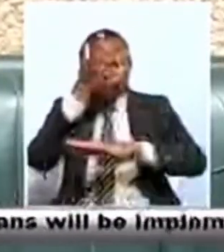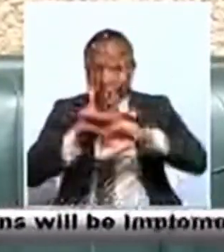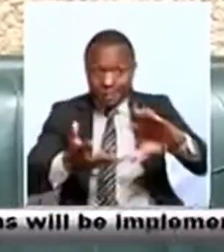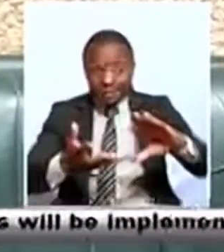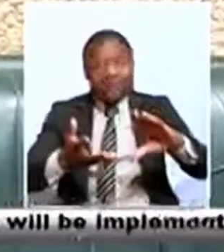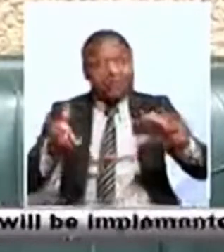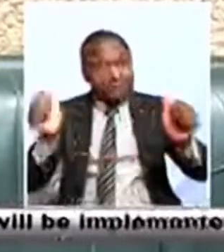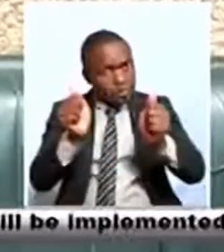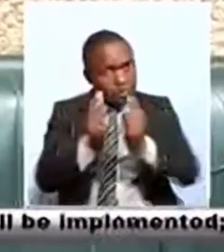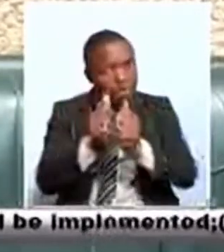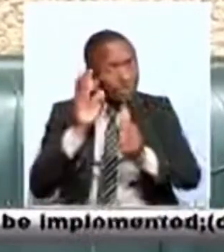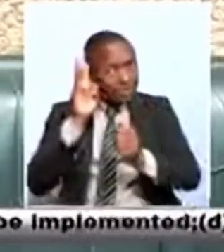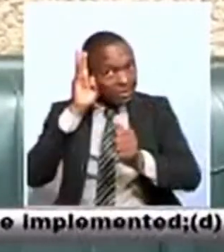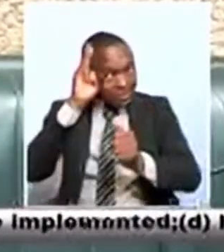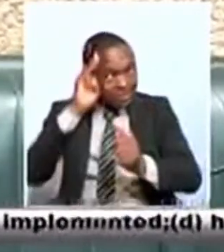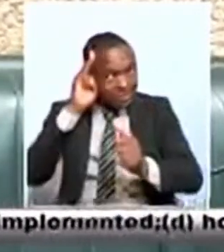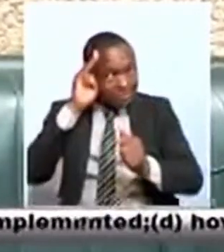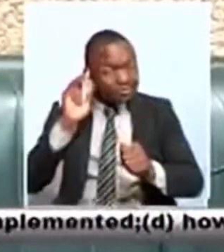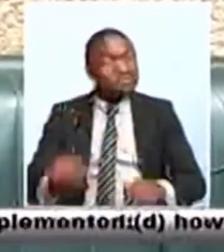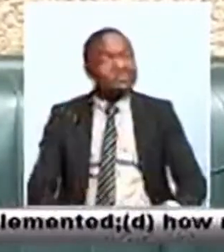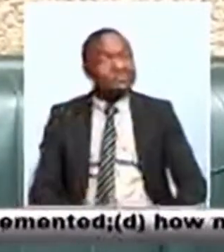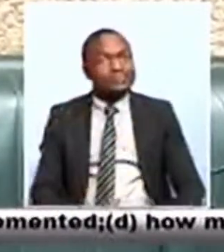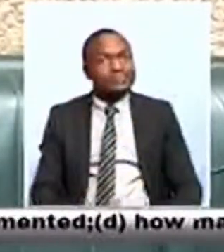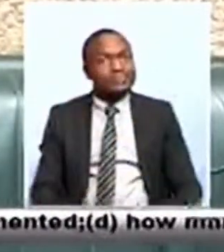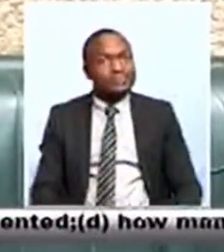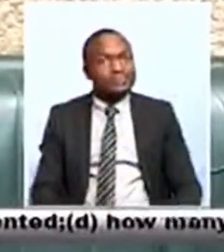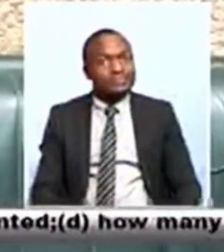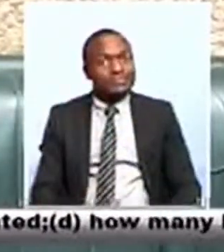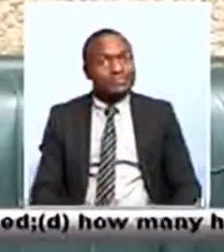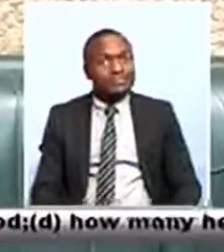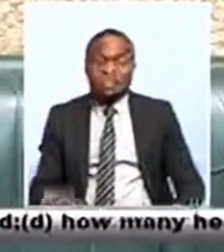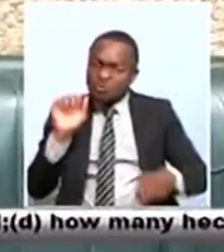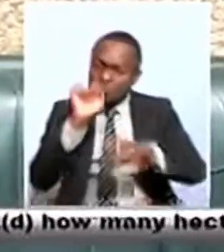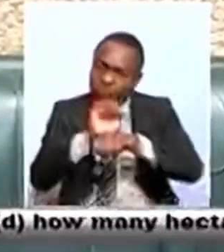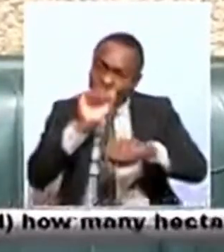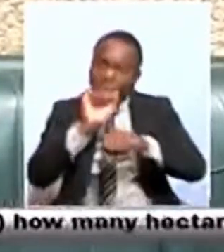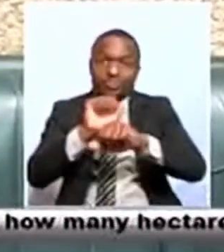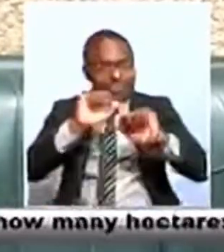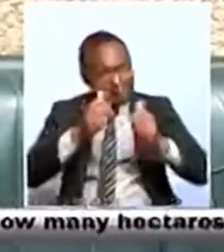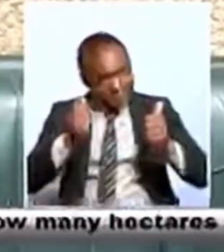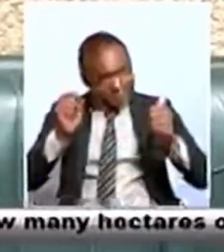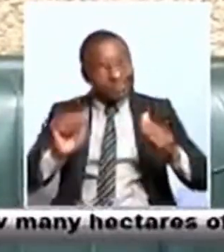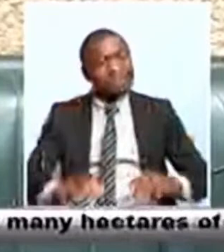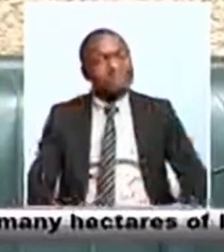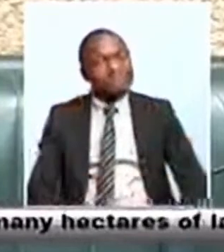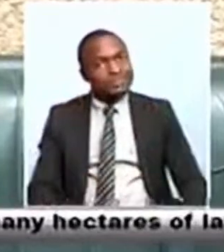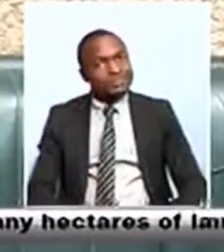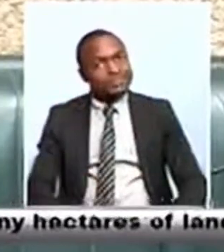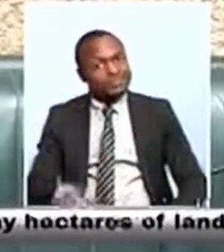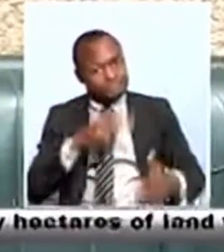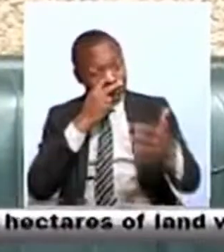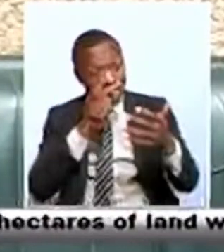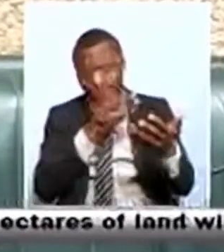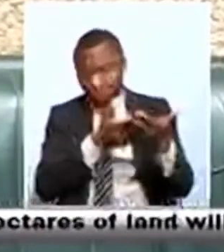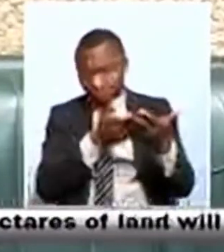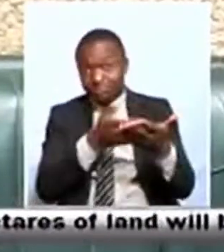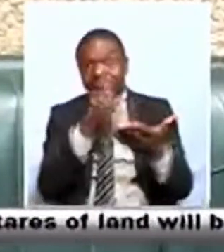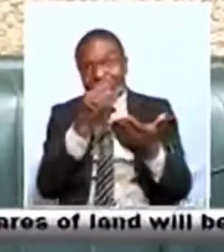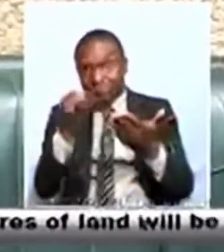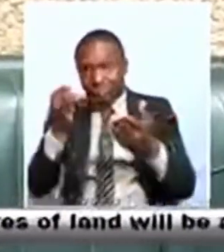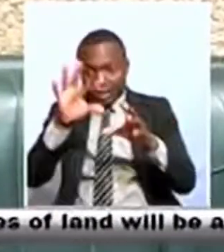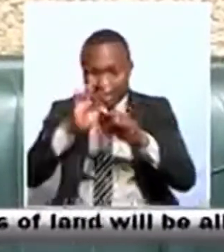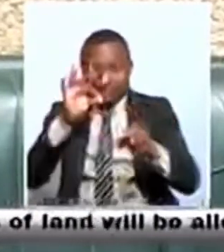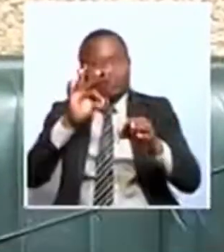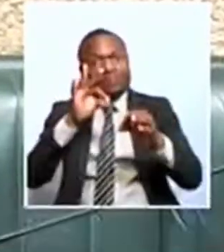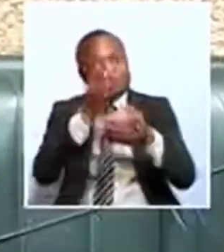the ministry being proactive in looking at these issues and finding